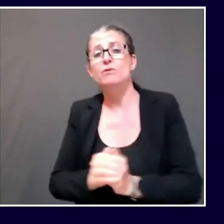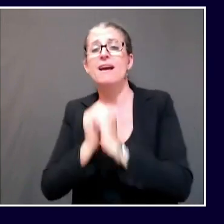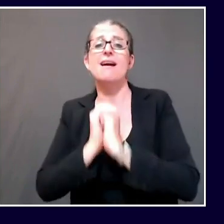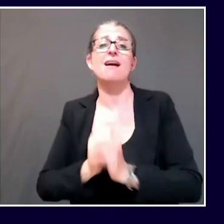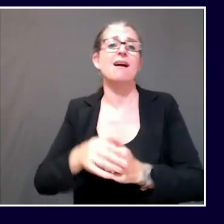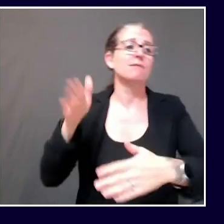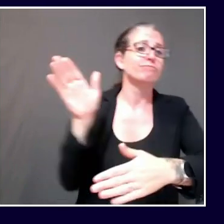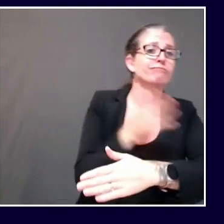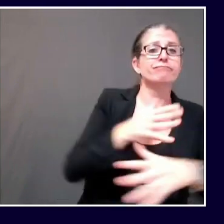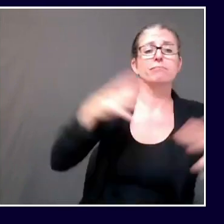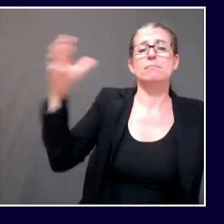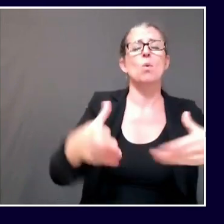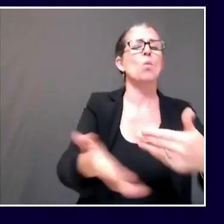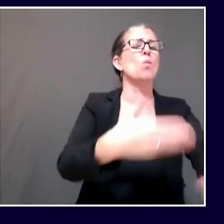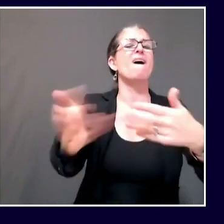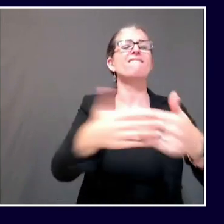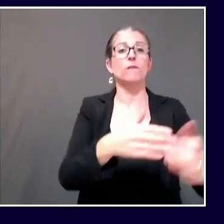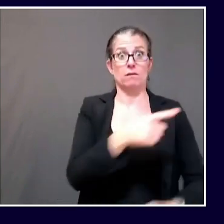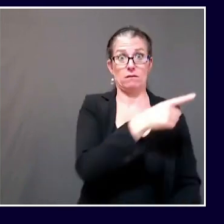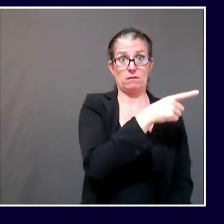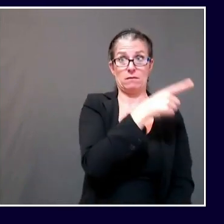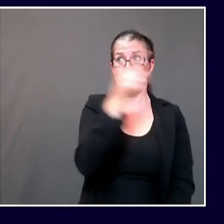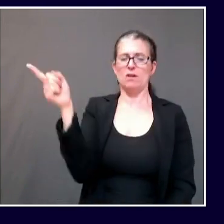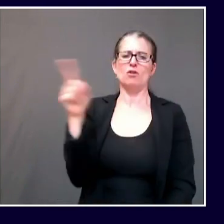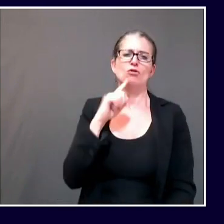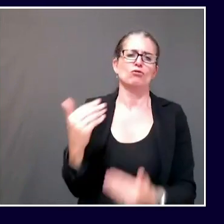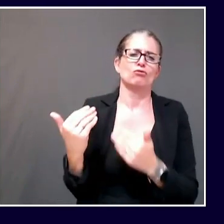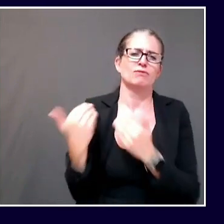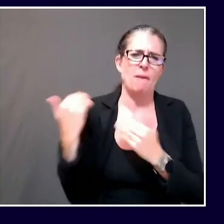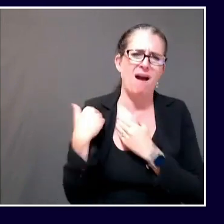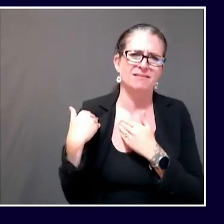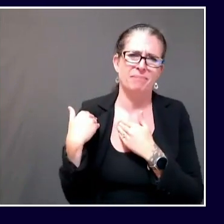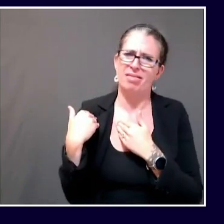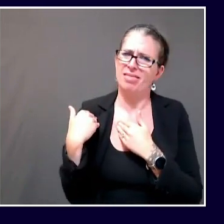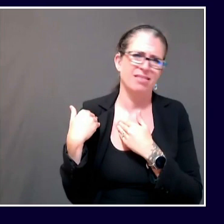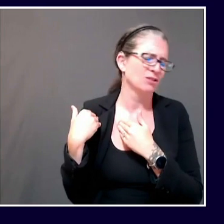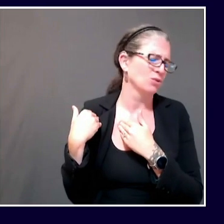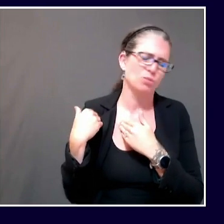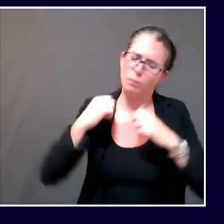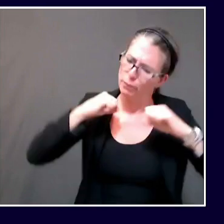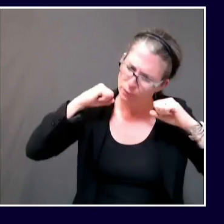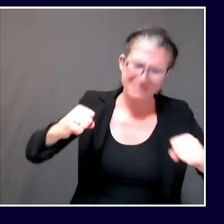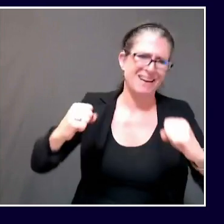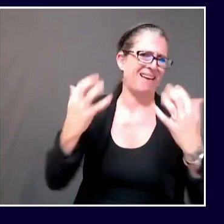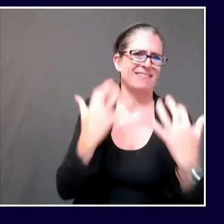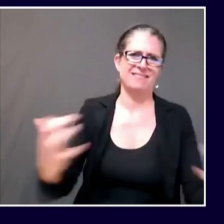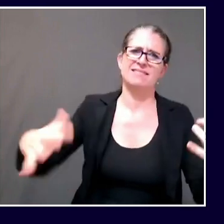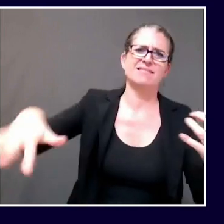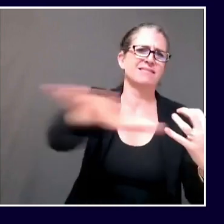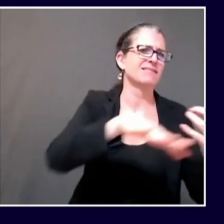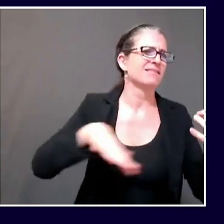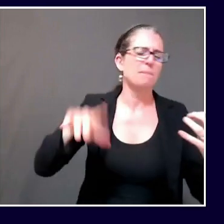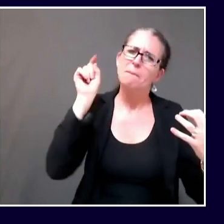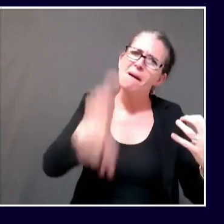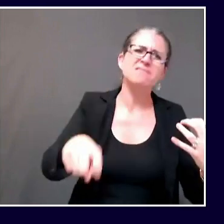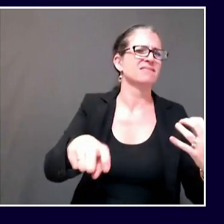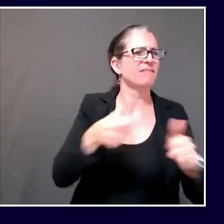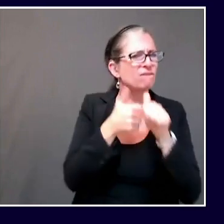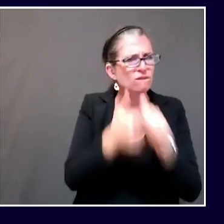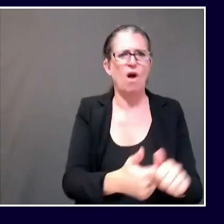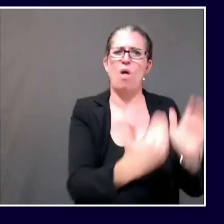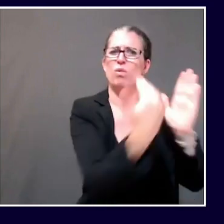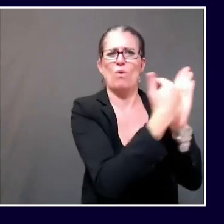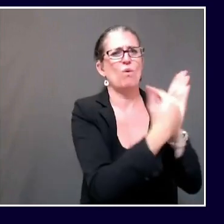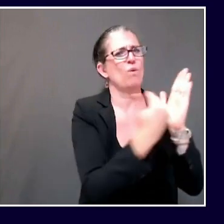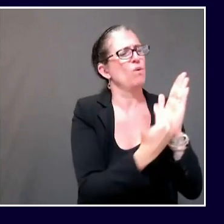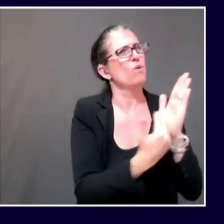safe. These are times that we know COVID-19 can transmit. And as we saw in the wedding in Millinocket,